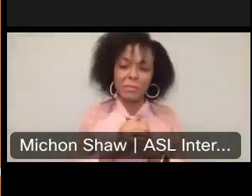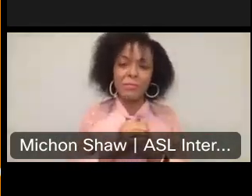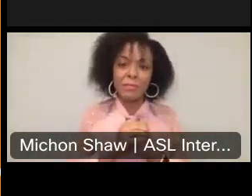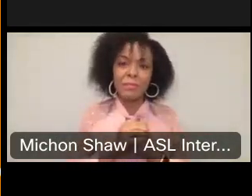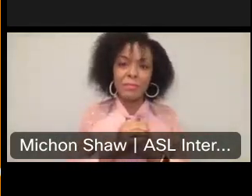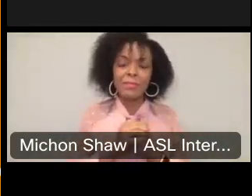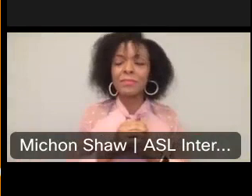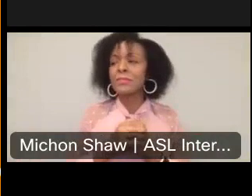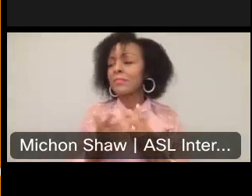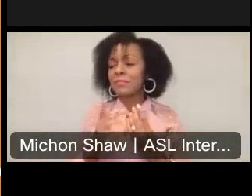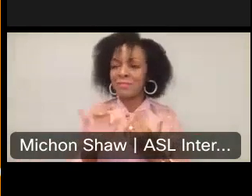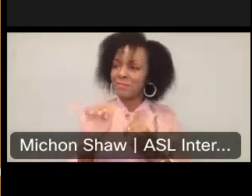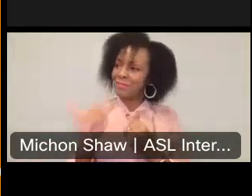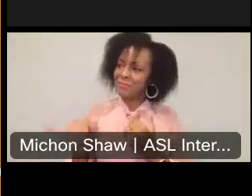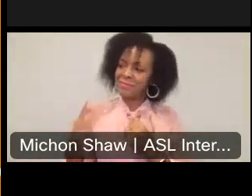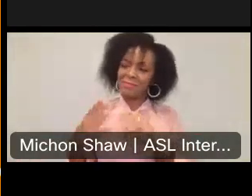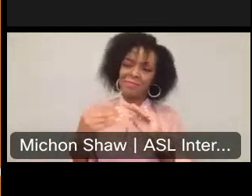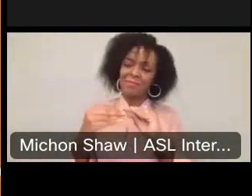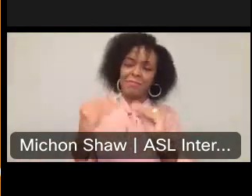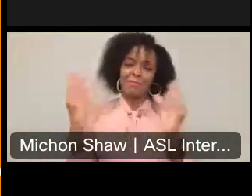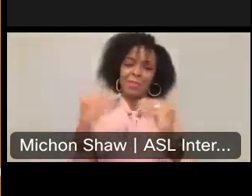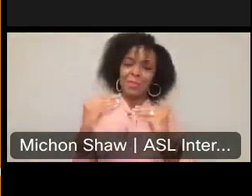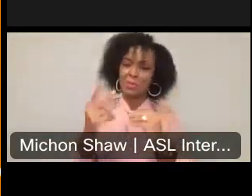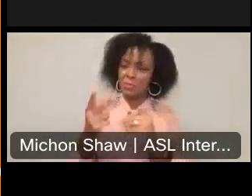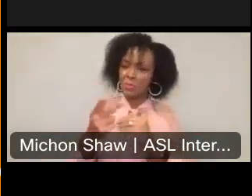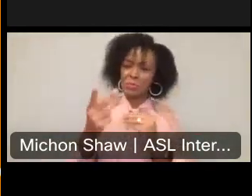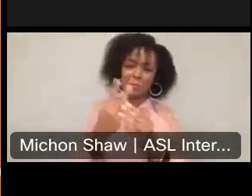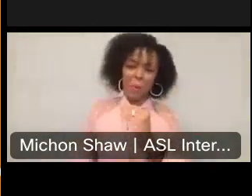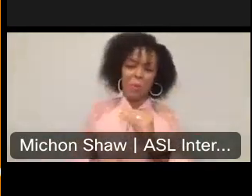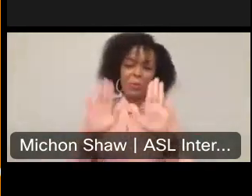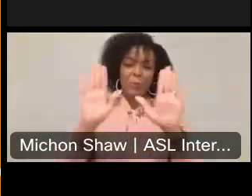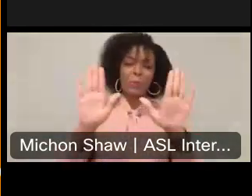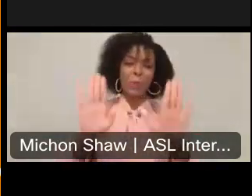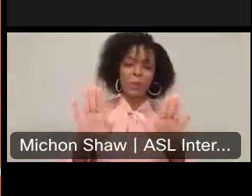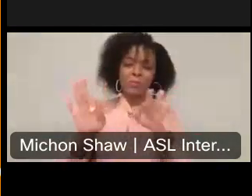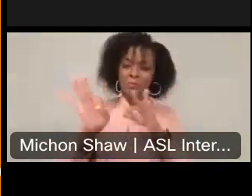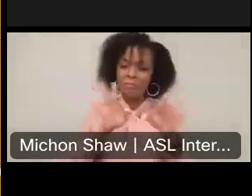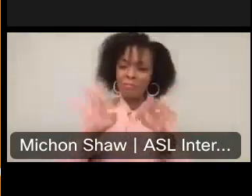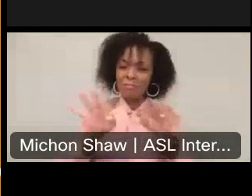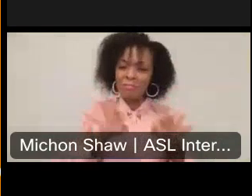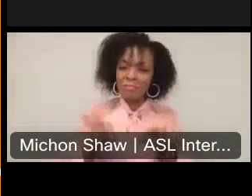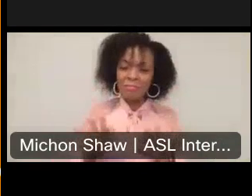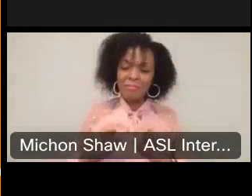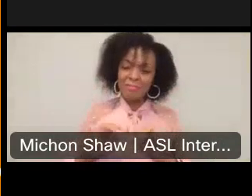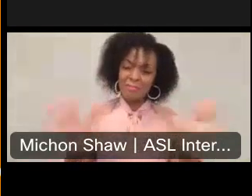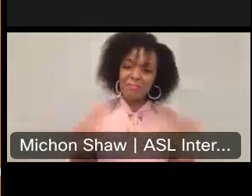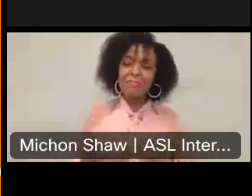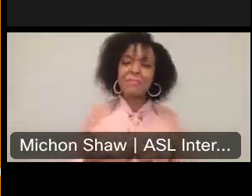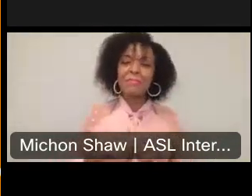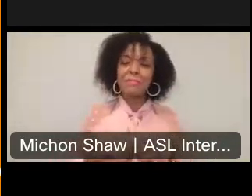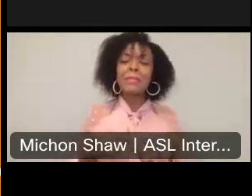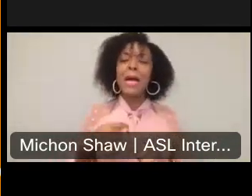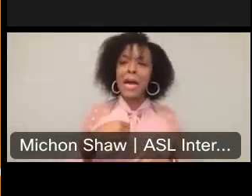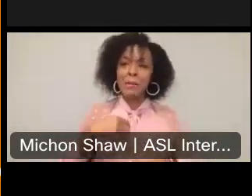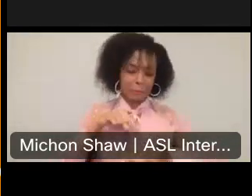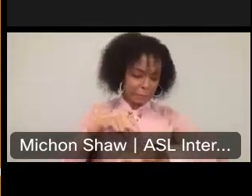That was beautifully said. Again, you both are so wonderful in explaining this information. I'm being very mindful of the time,